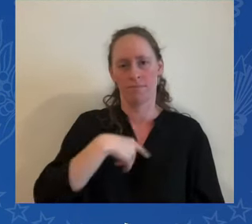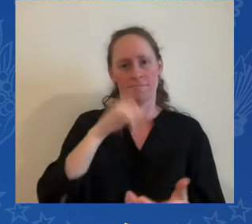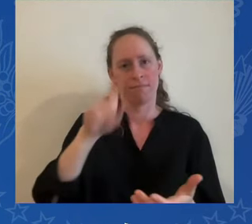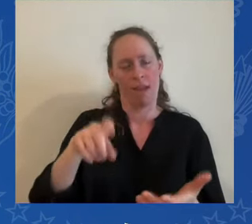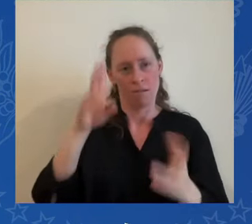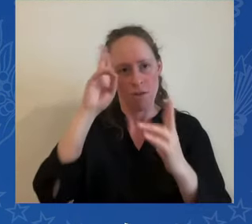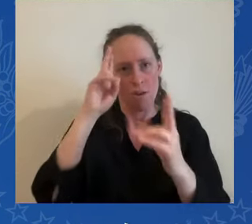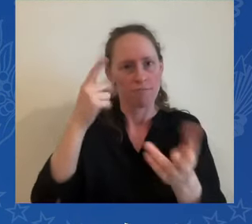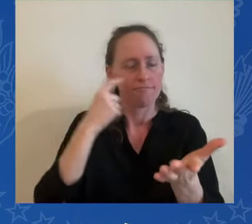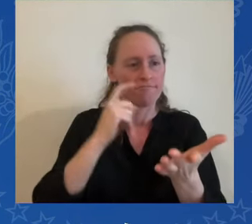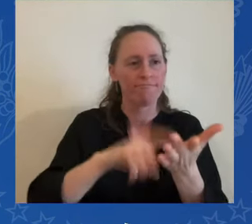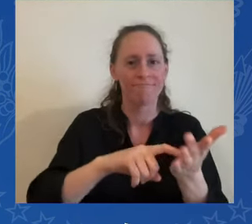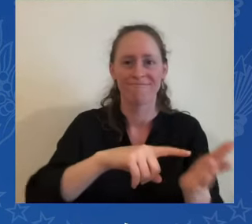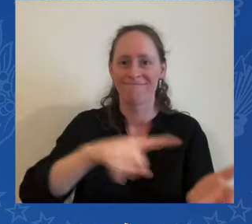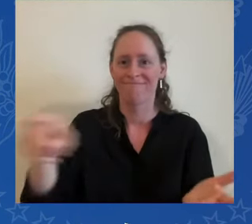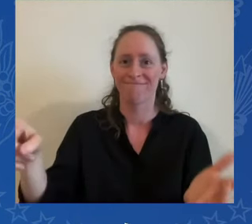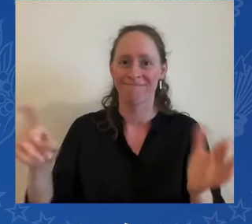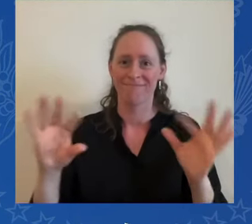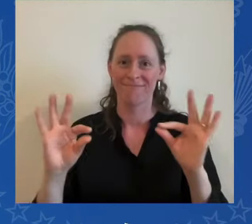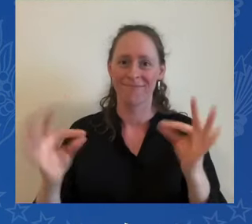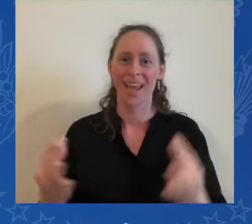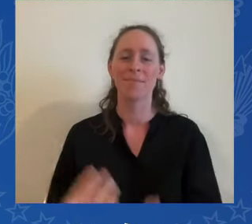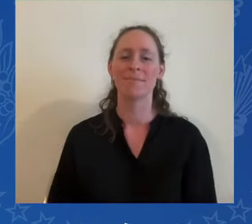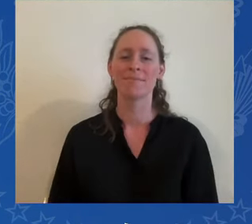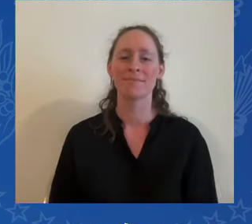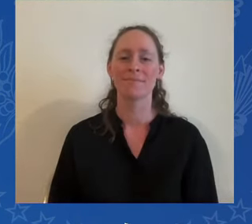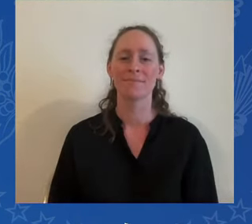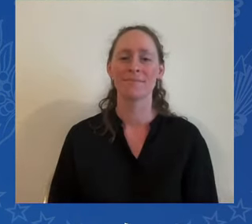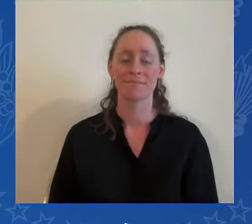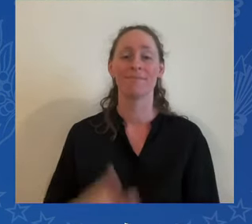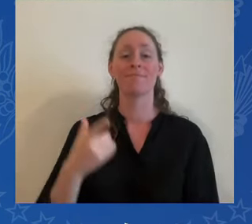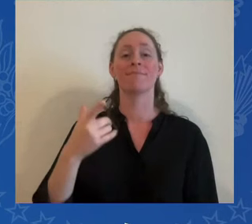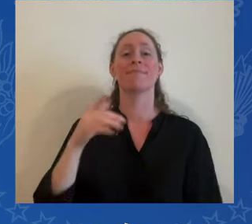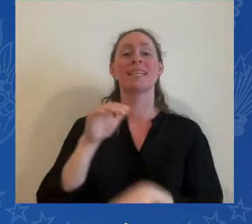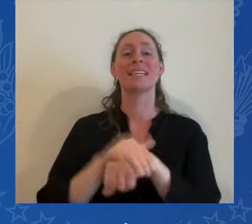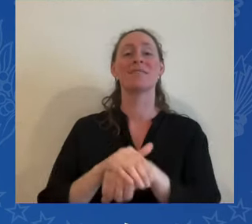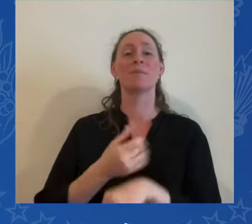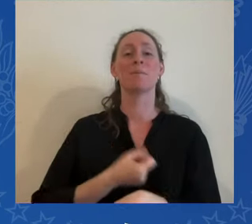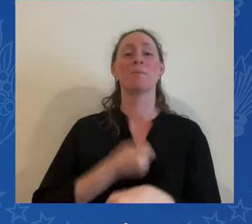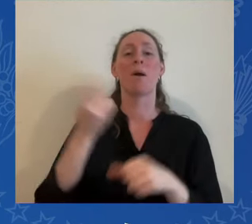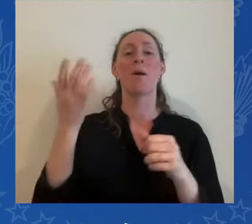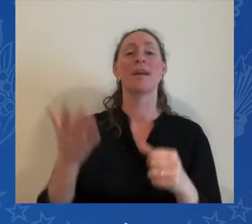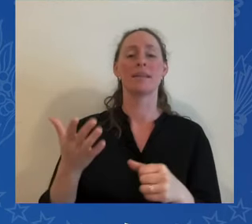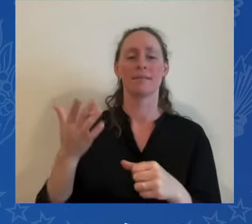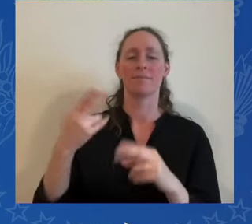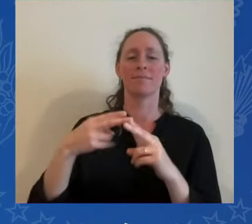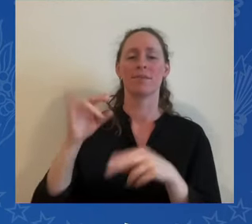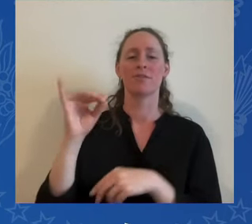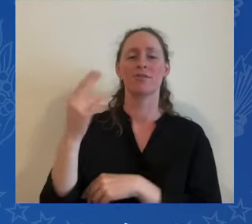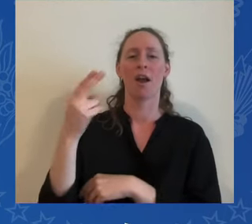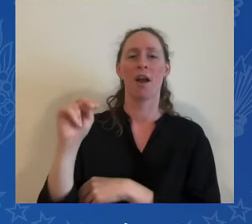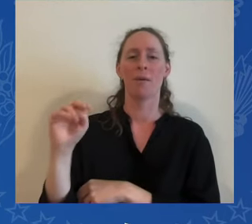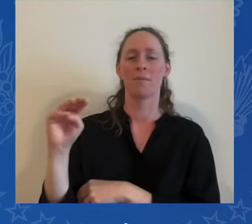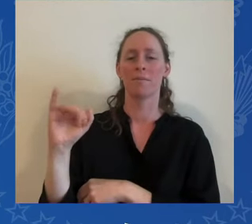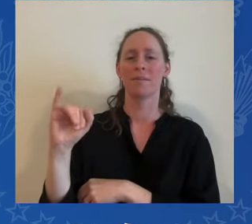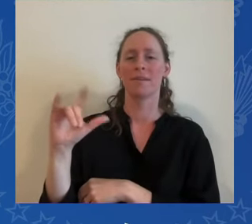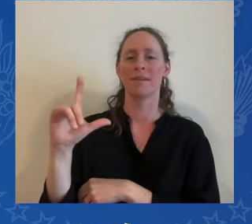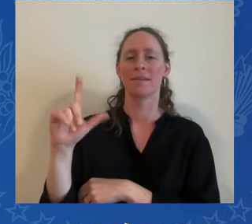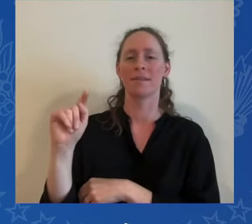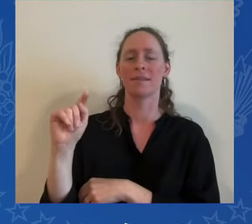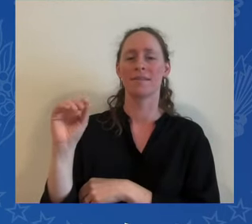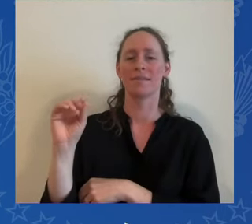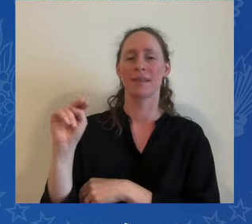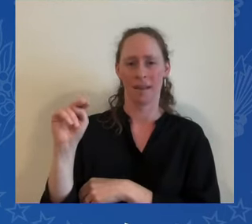wrote, "They also serve who only stand and wait. They also serve who only stand and wait." Each